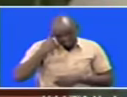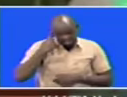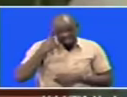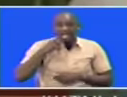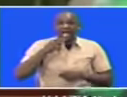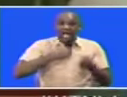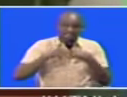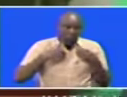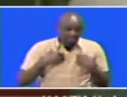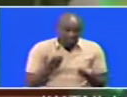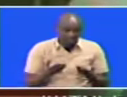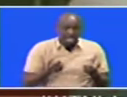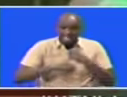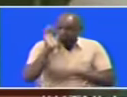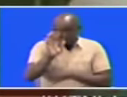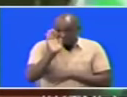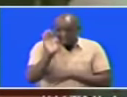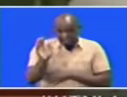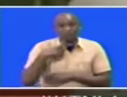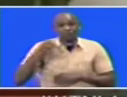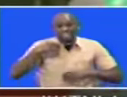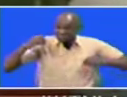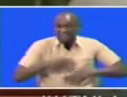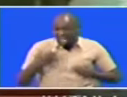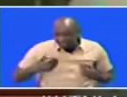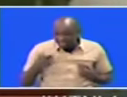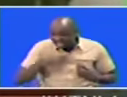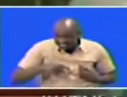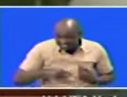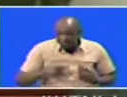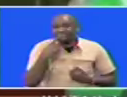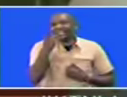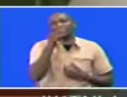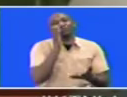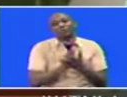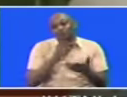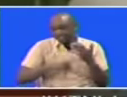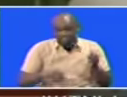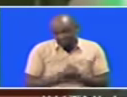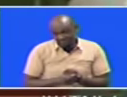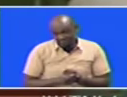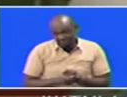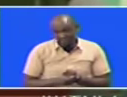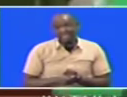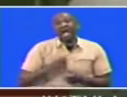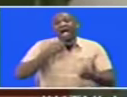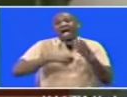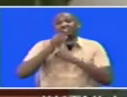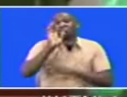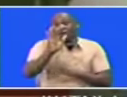actions have shaken us, let me tell them today that their